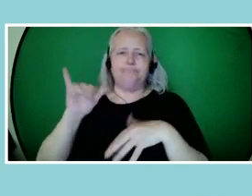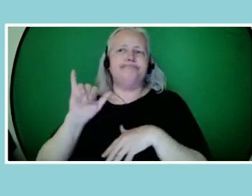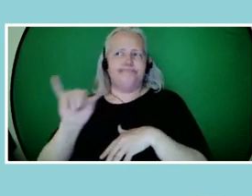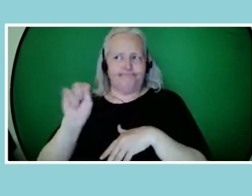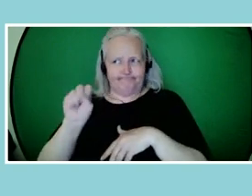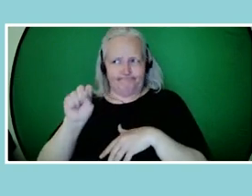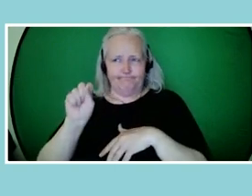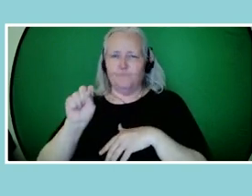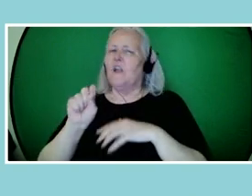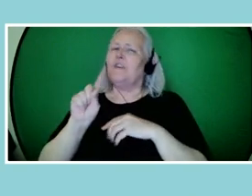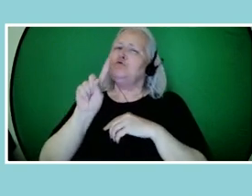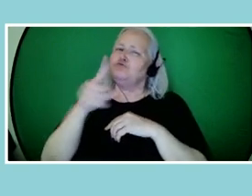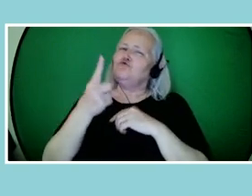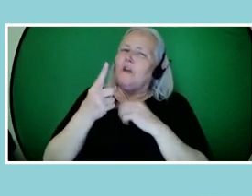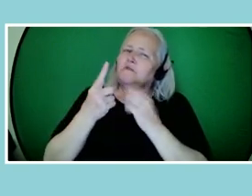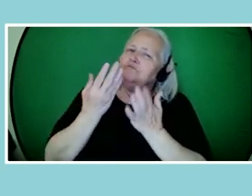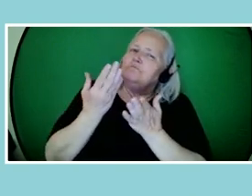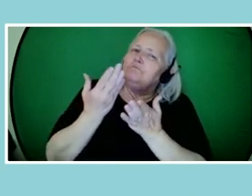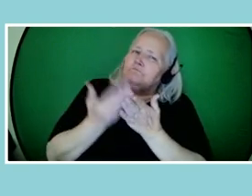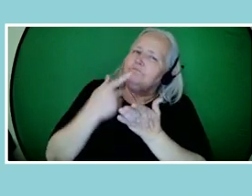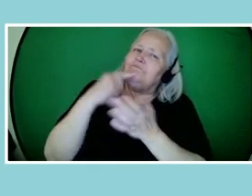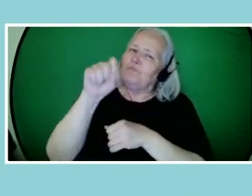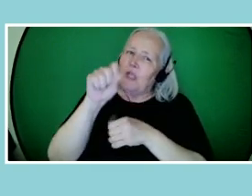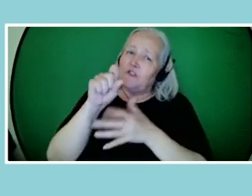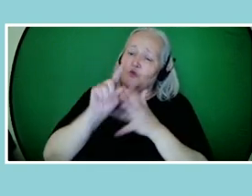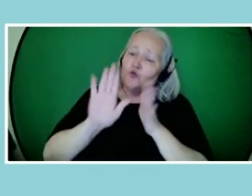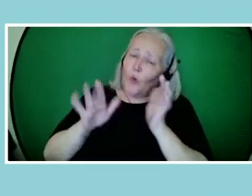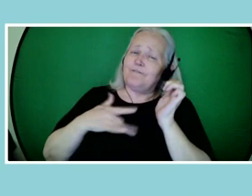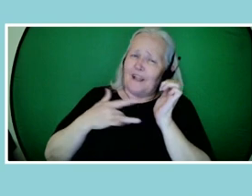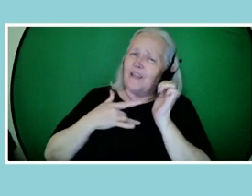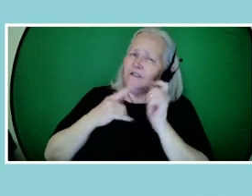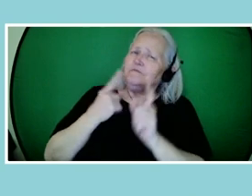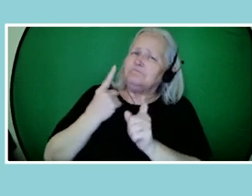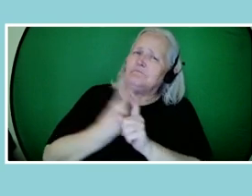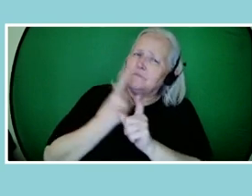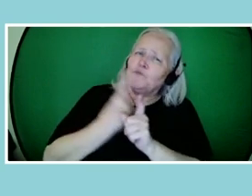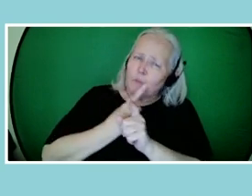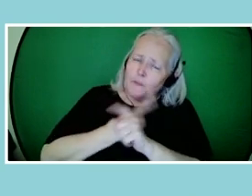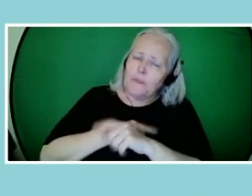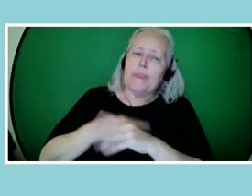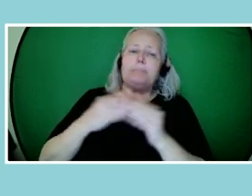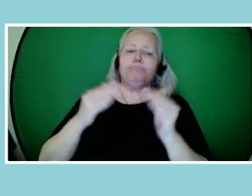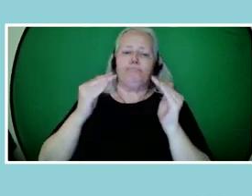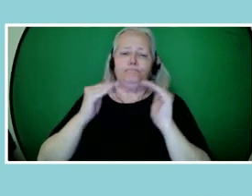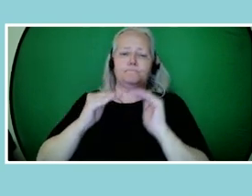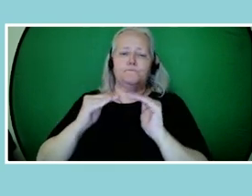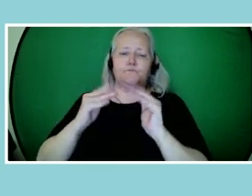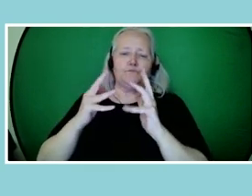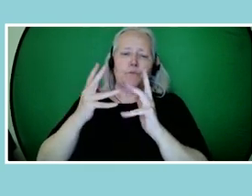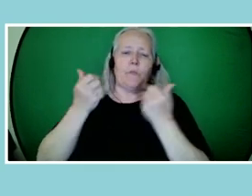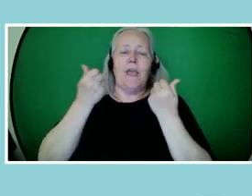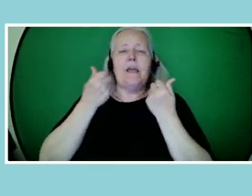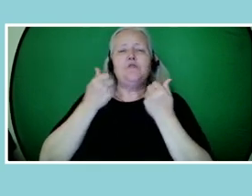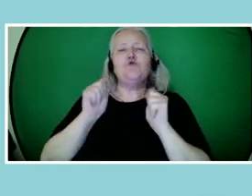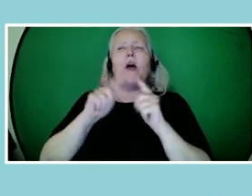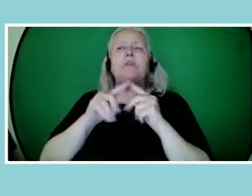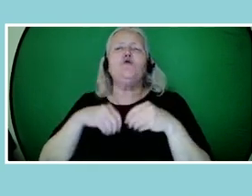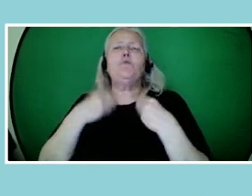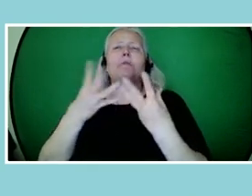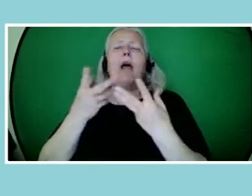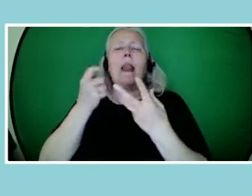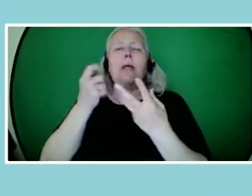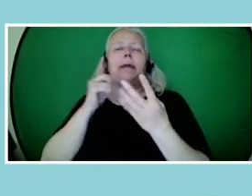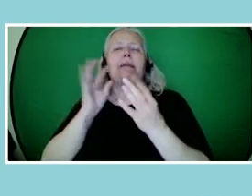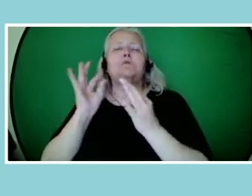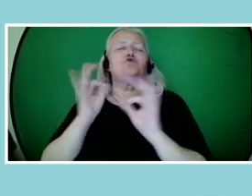Just affirm that what they're feeling is real. Try to create a situation of distraction. Can you talk to somebody about